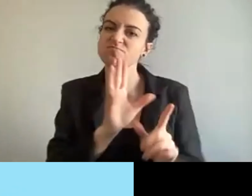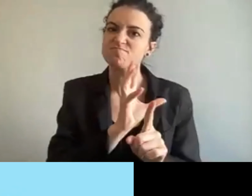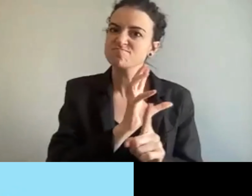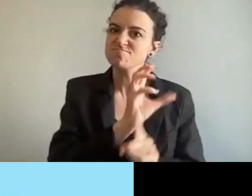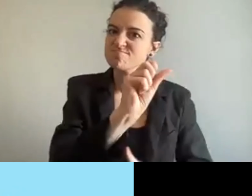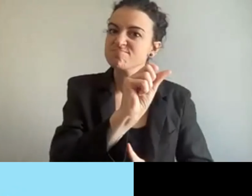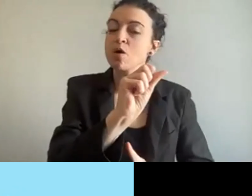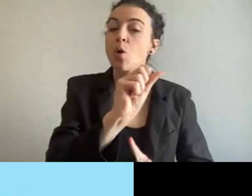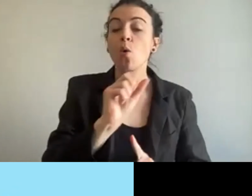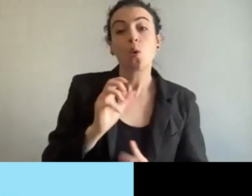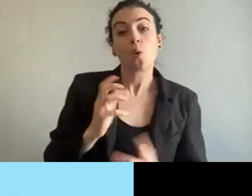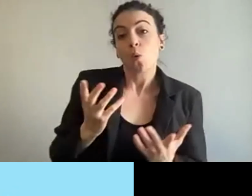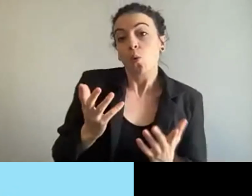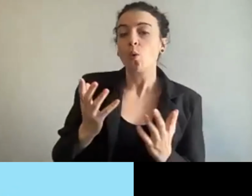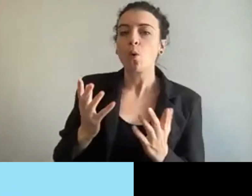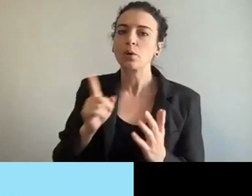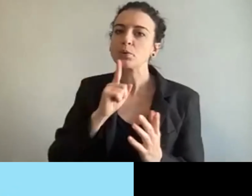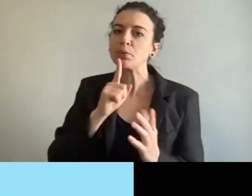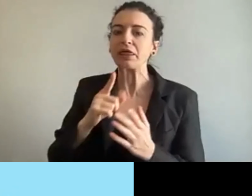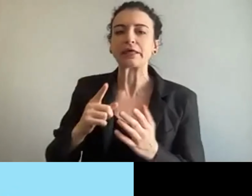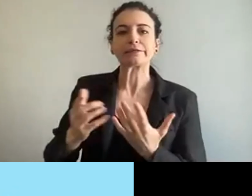in the sense of